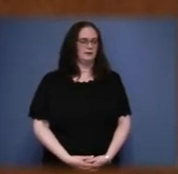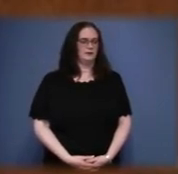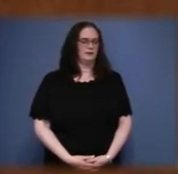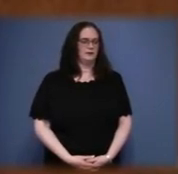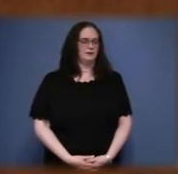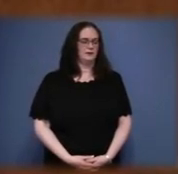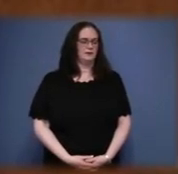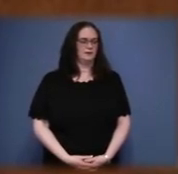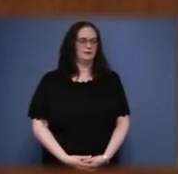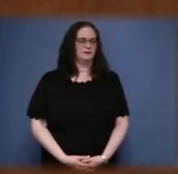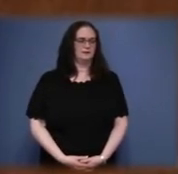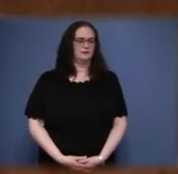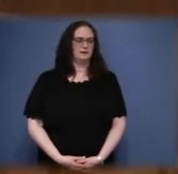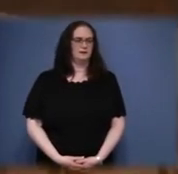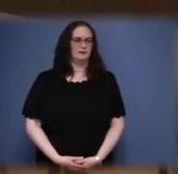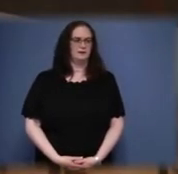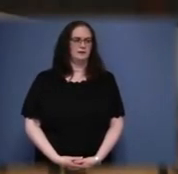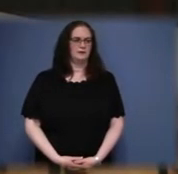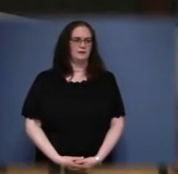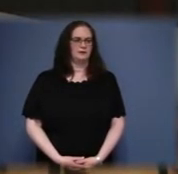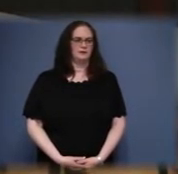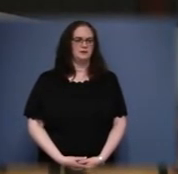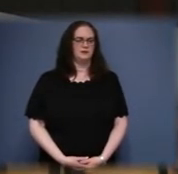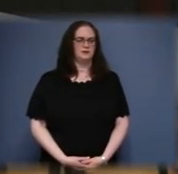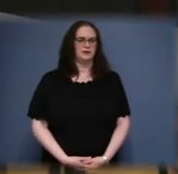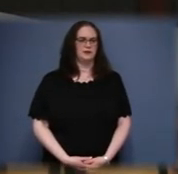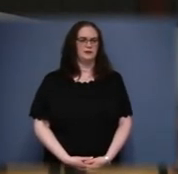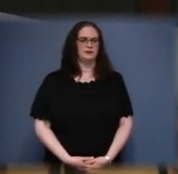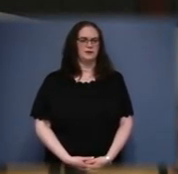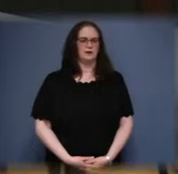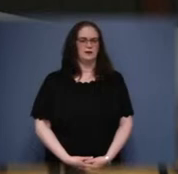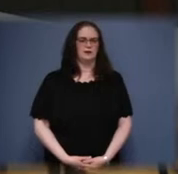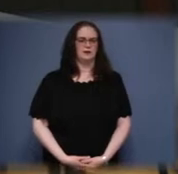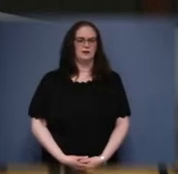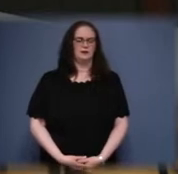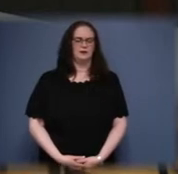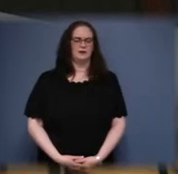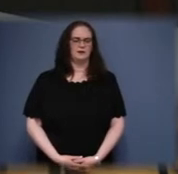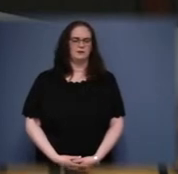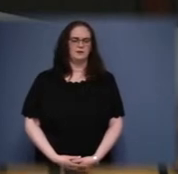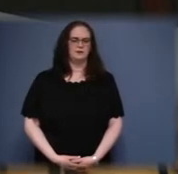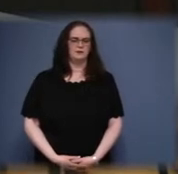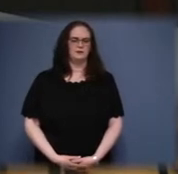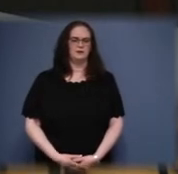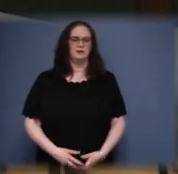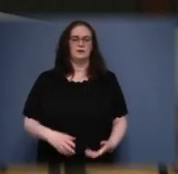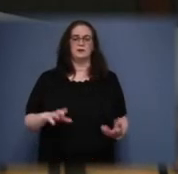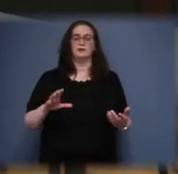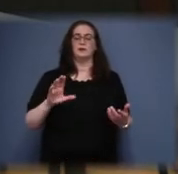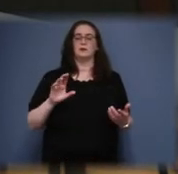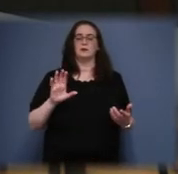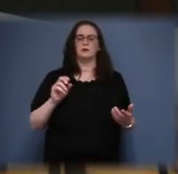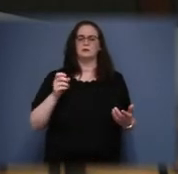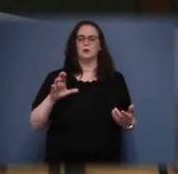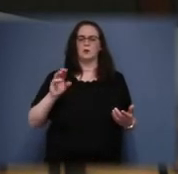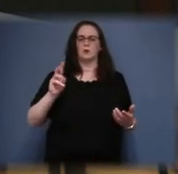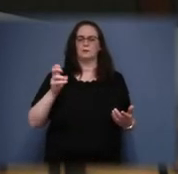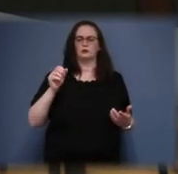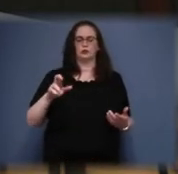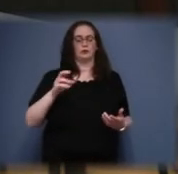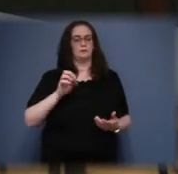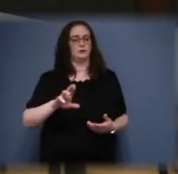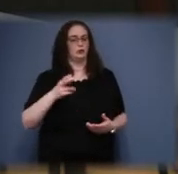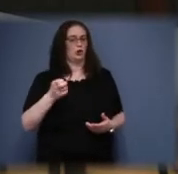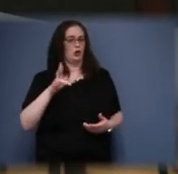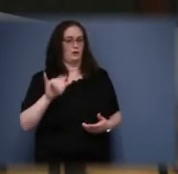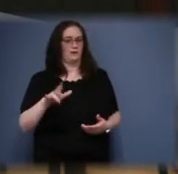Beth Curcio. Curcio, Warminster. Mr. Harvey, unless you were